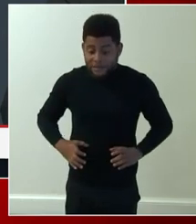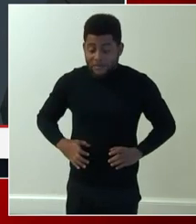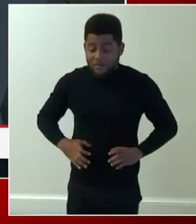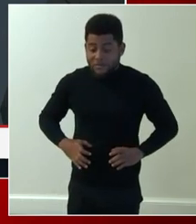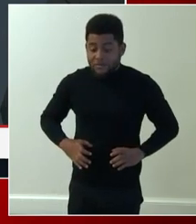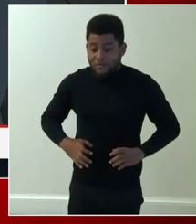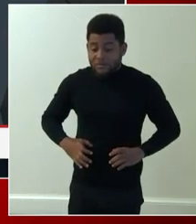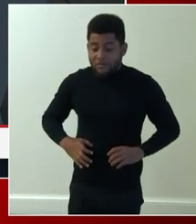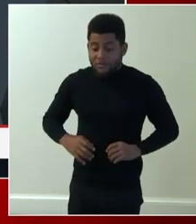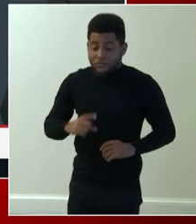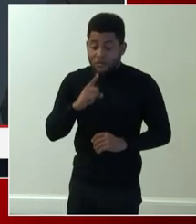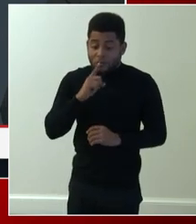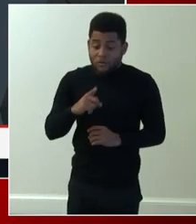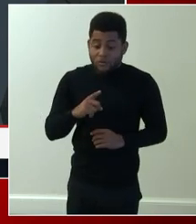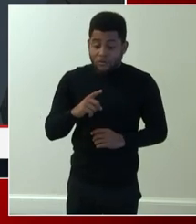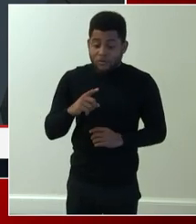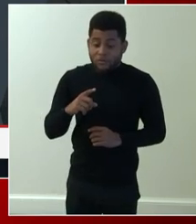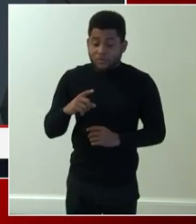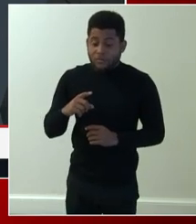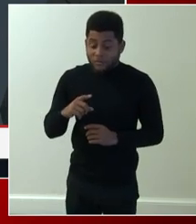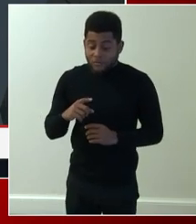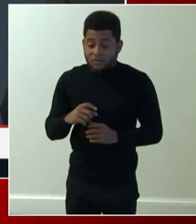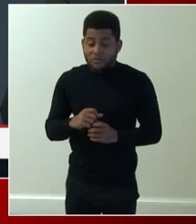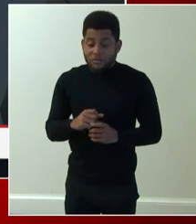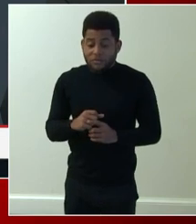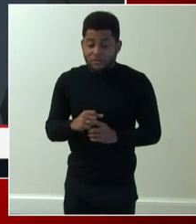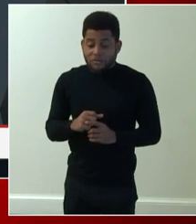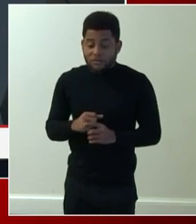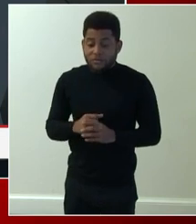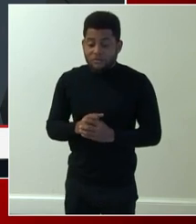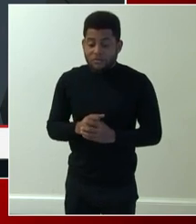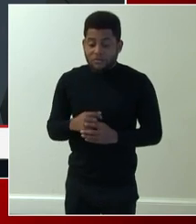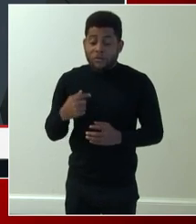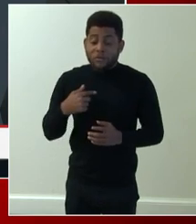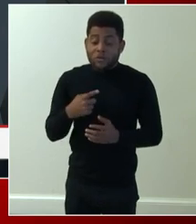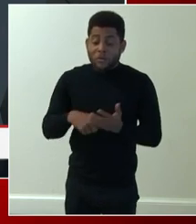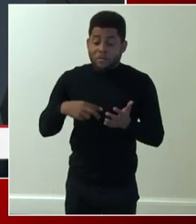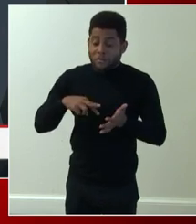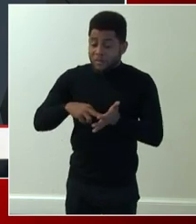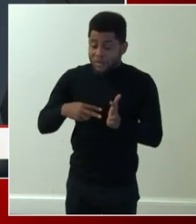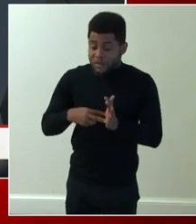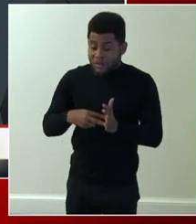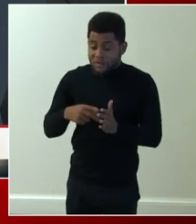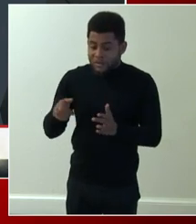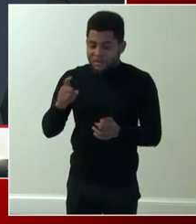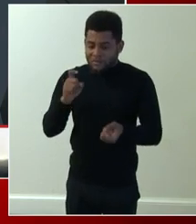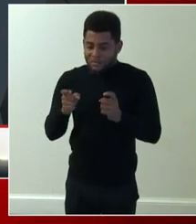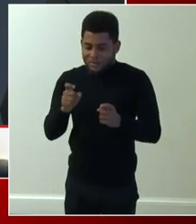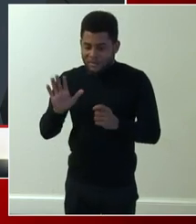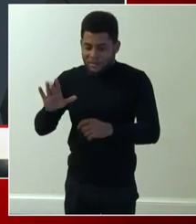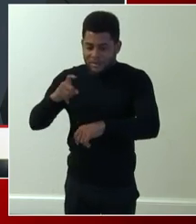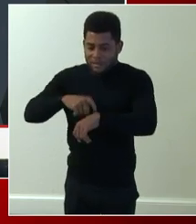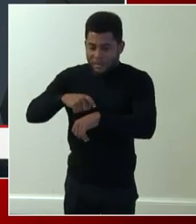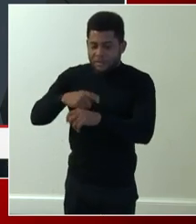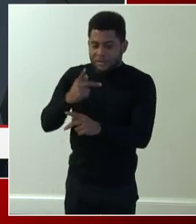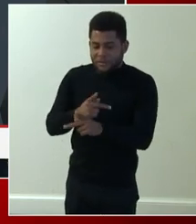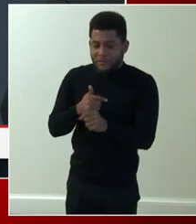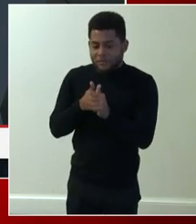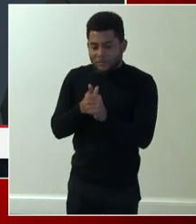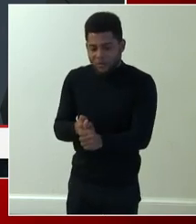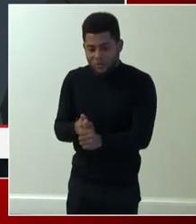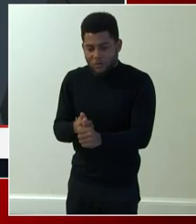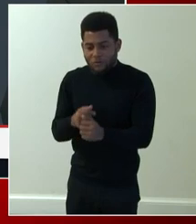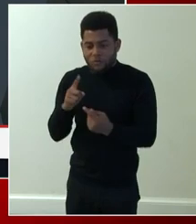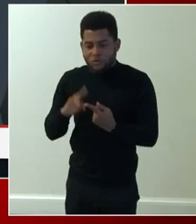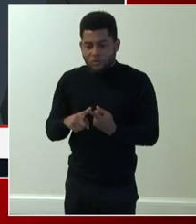our OSSI DOT bus drivers. So what this means is they have to change their timekeeping protocols to